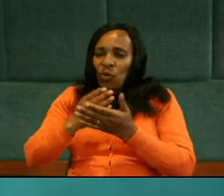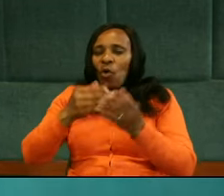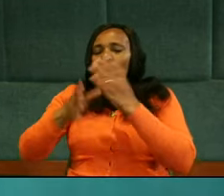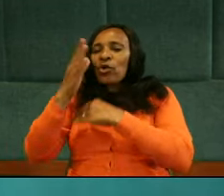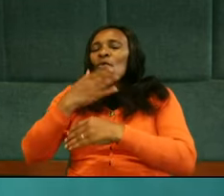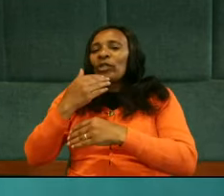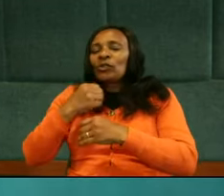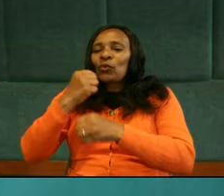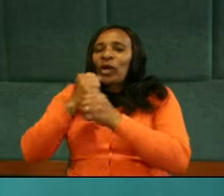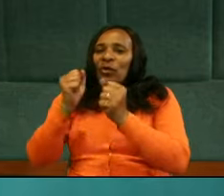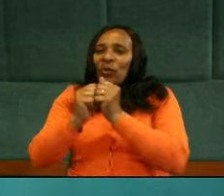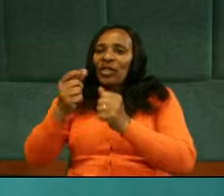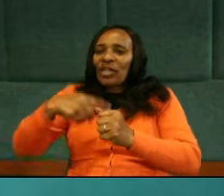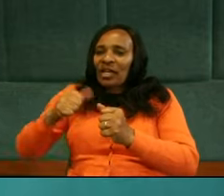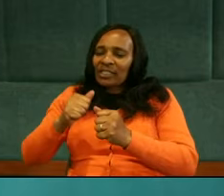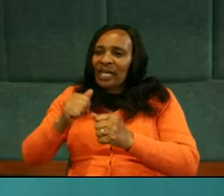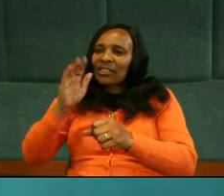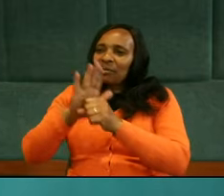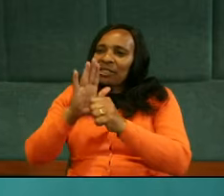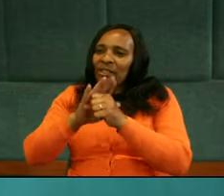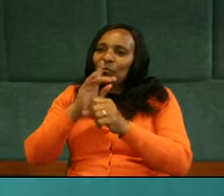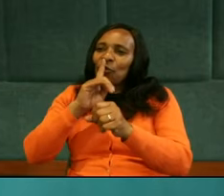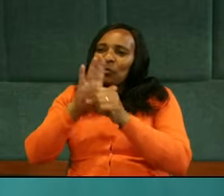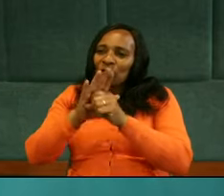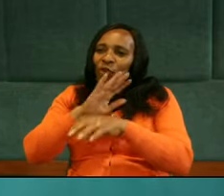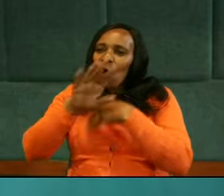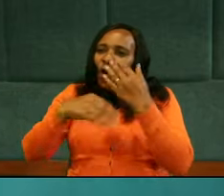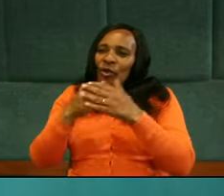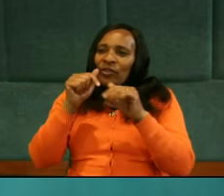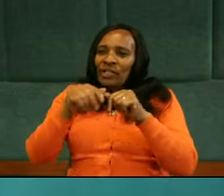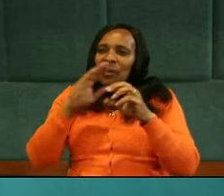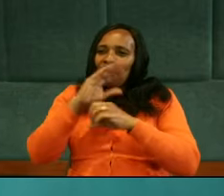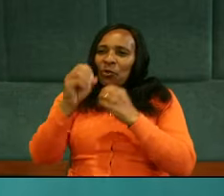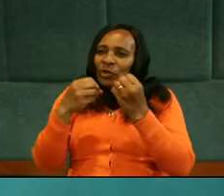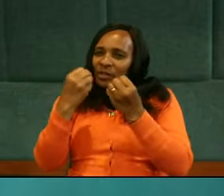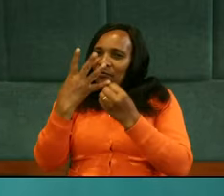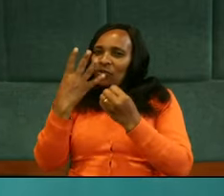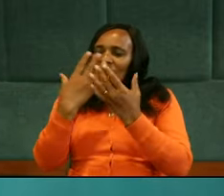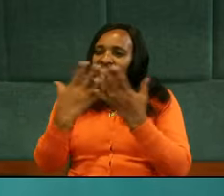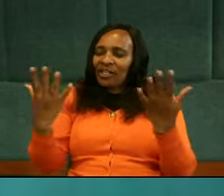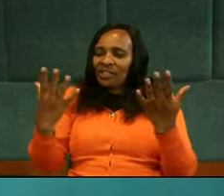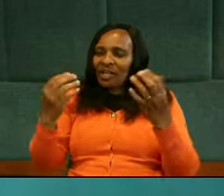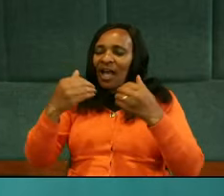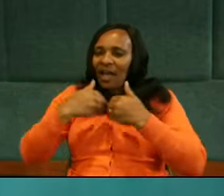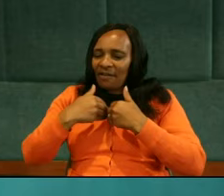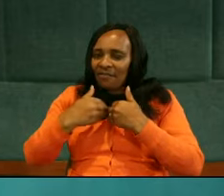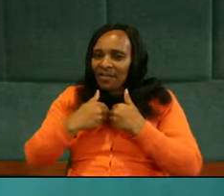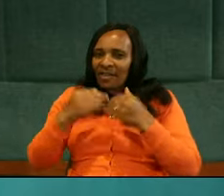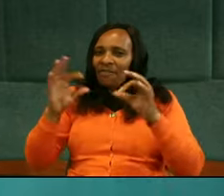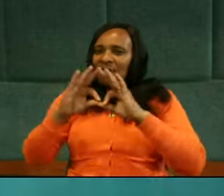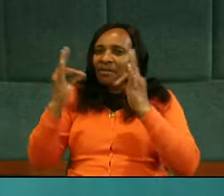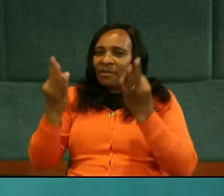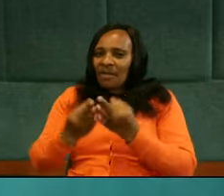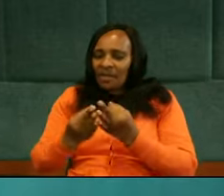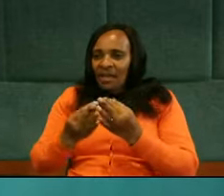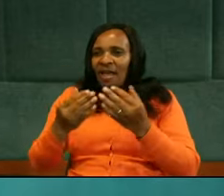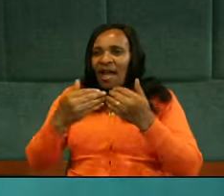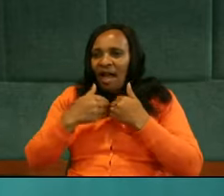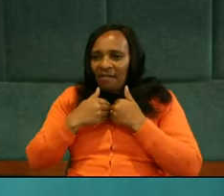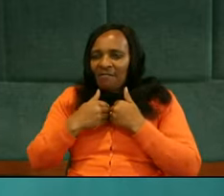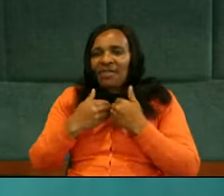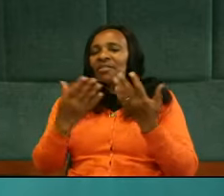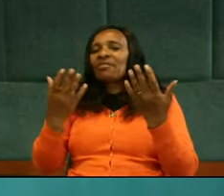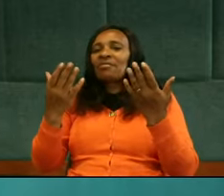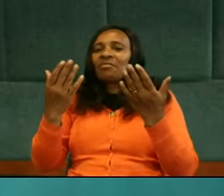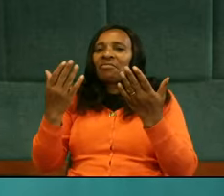us. Even as much as he's promised all these beautiful things, whether it's having family or a good